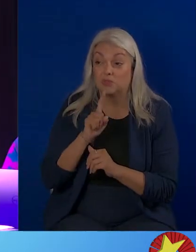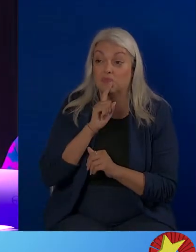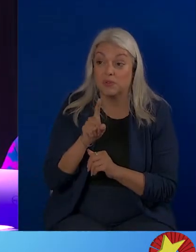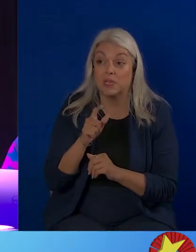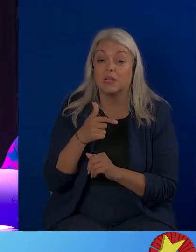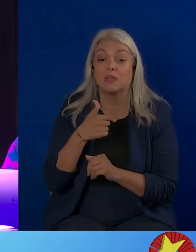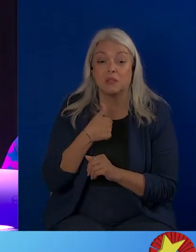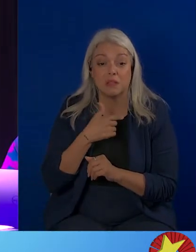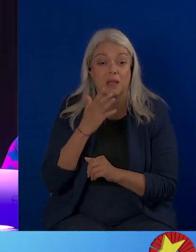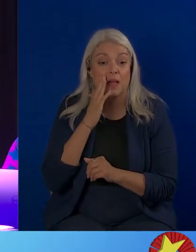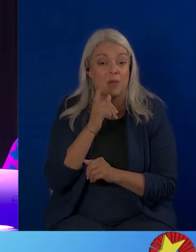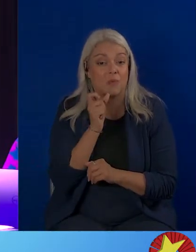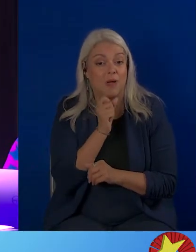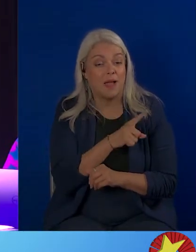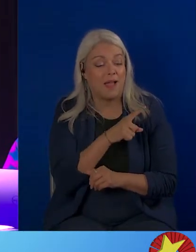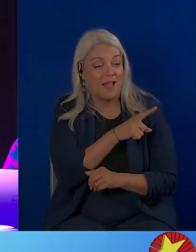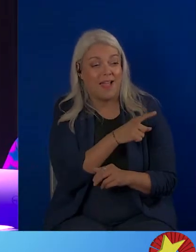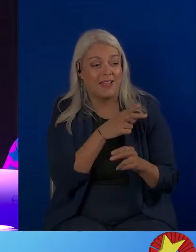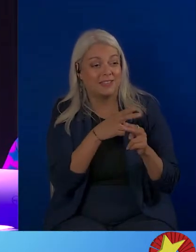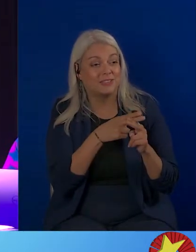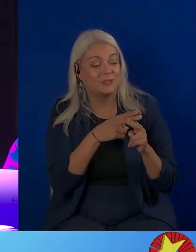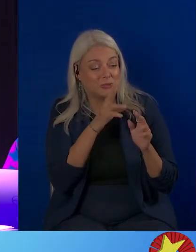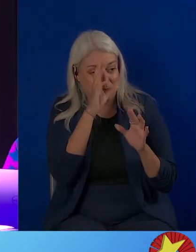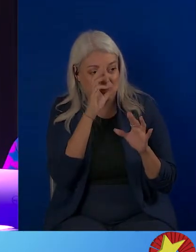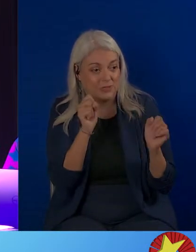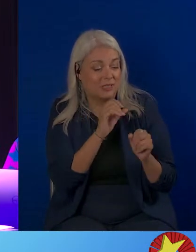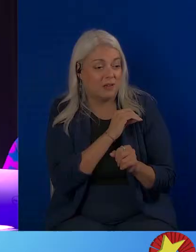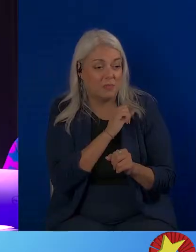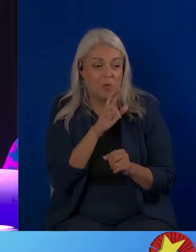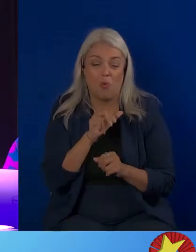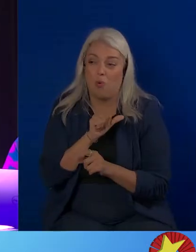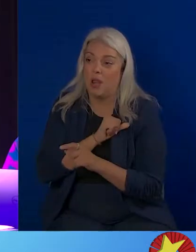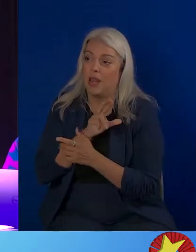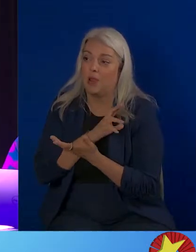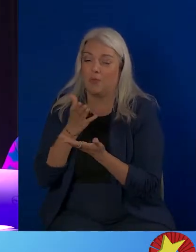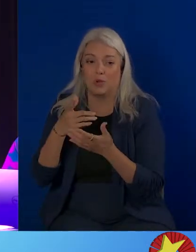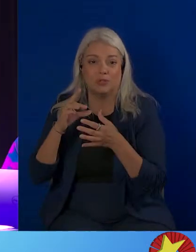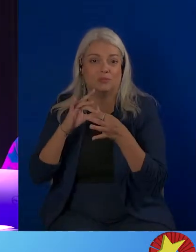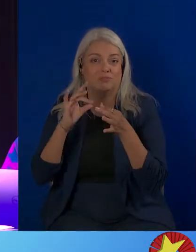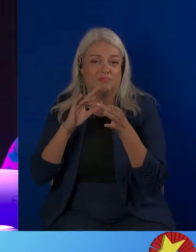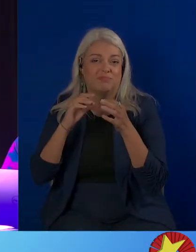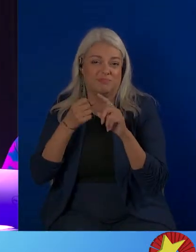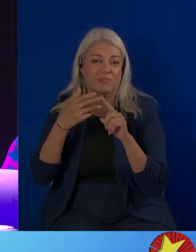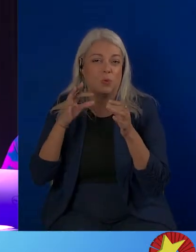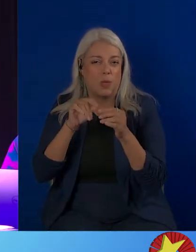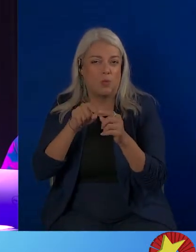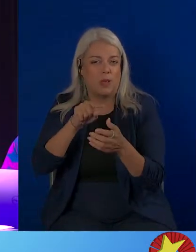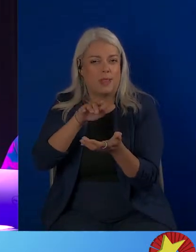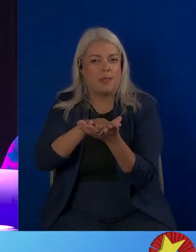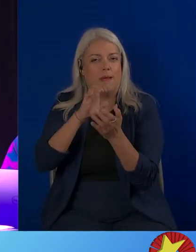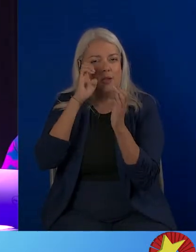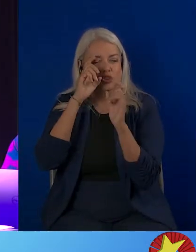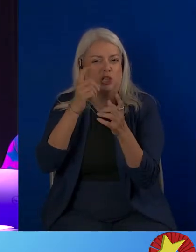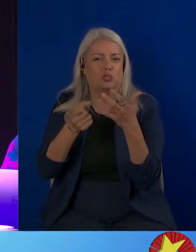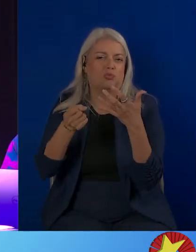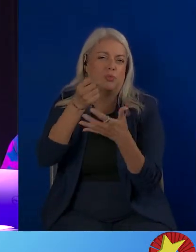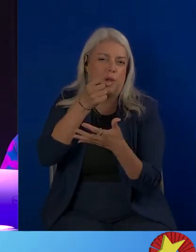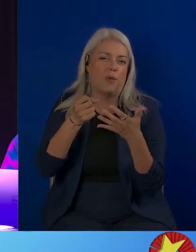Deputy Assistant Superintendent Katchoff or Assistant Superintendent Reichman to speak more to those educational priorities and